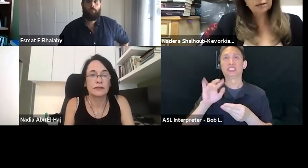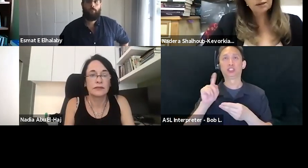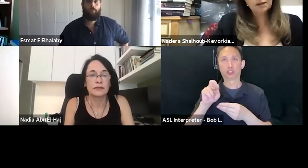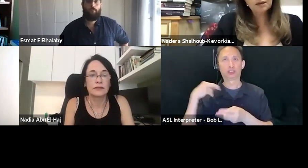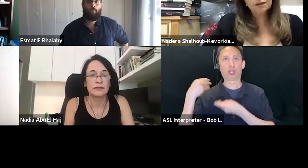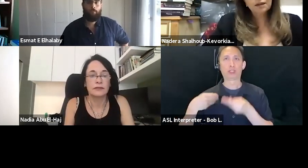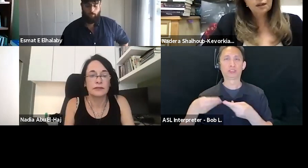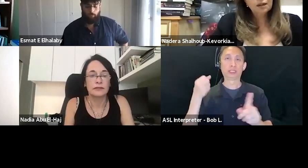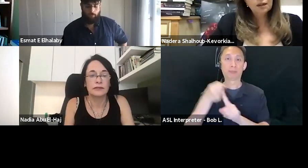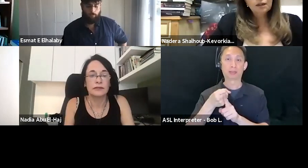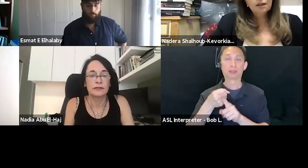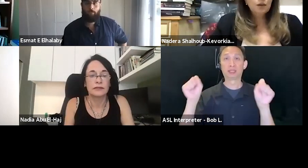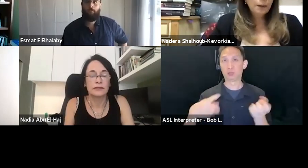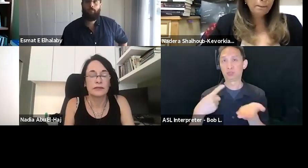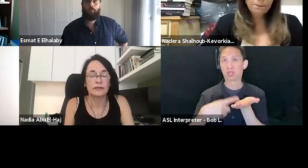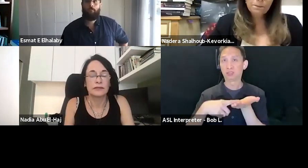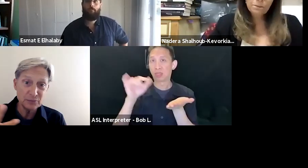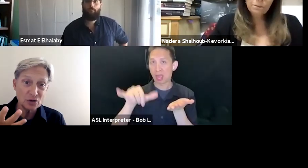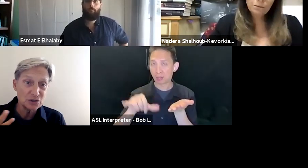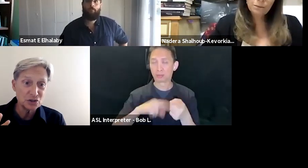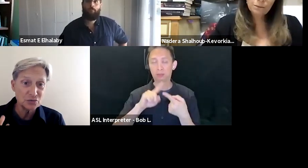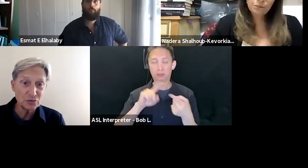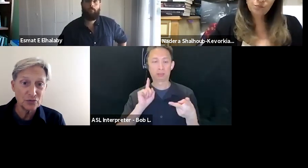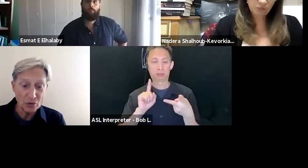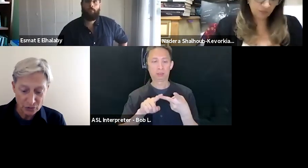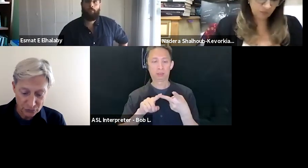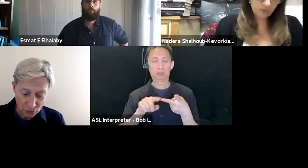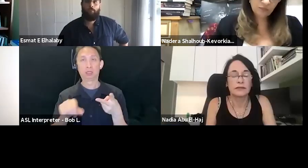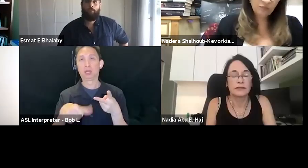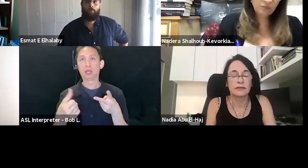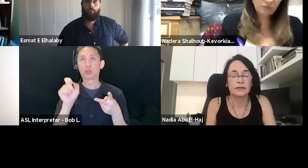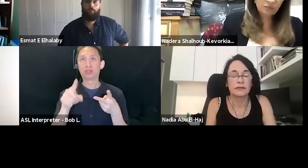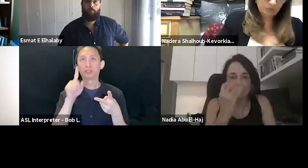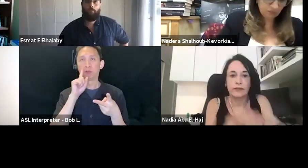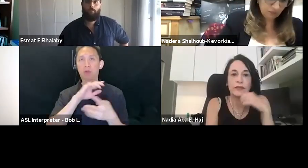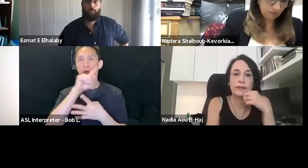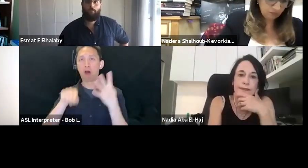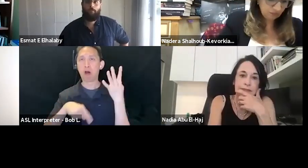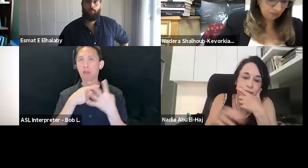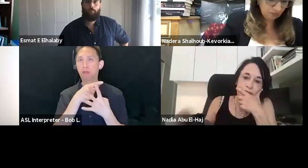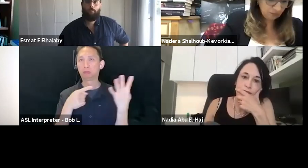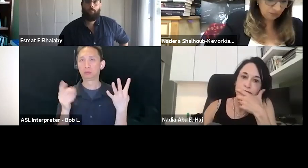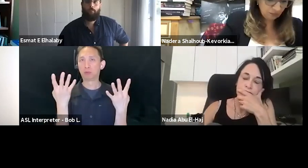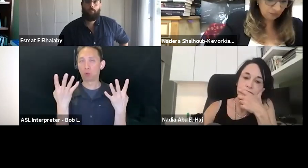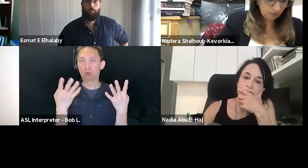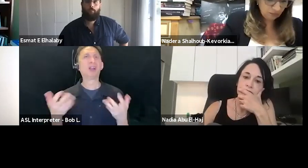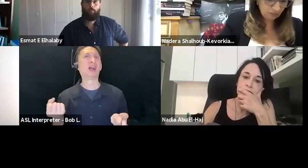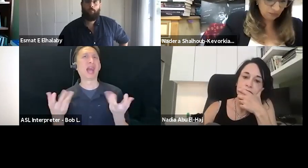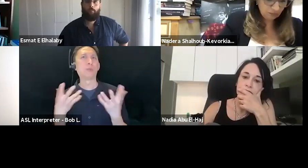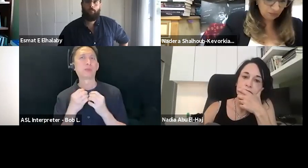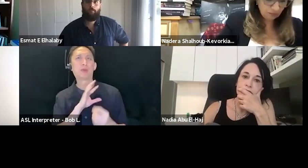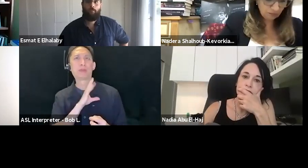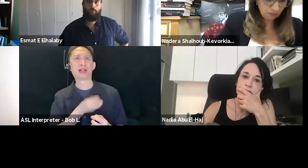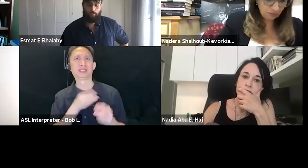and I guess another, another question, which is, I think maybe a question for all of you is, you know, how, how many more Palestinians have to